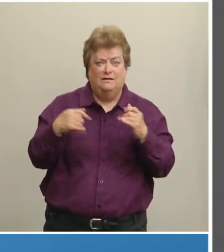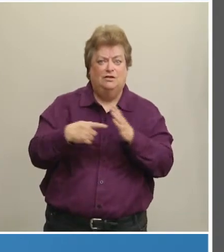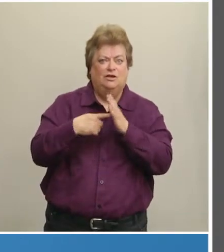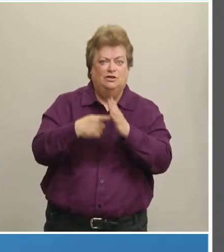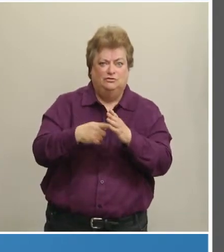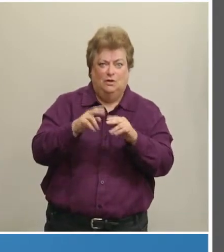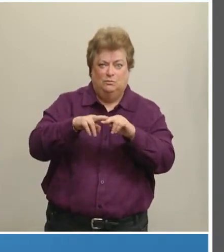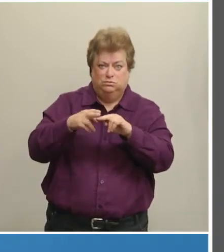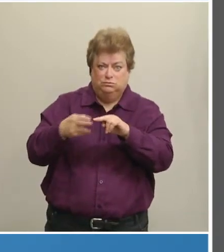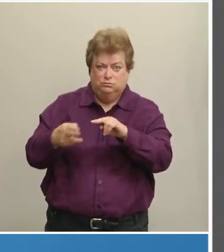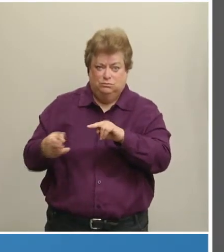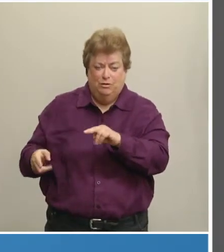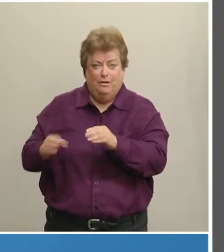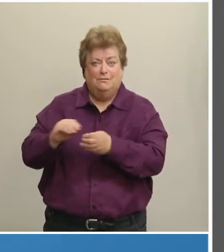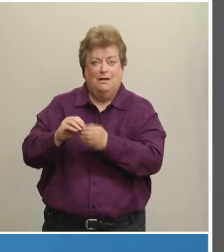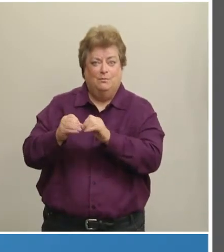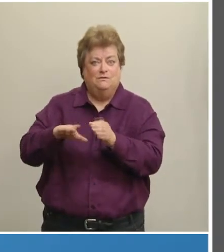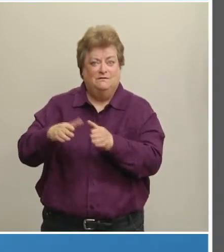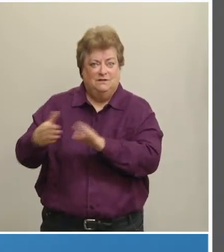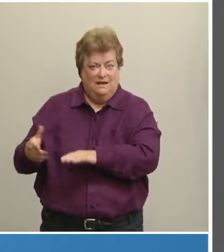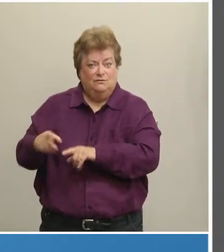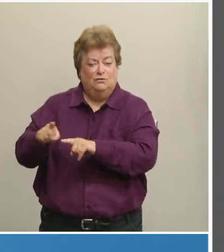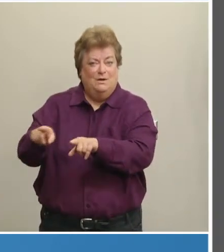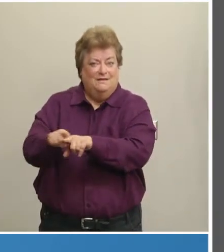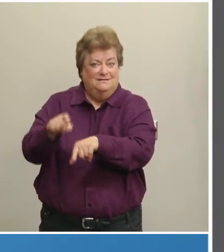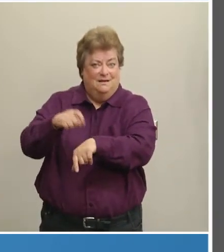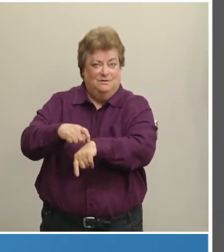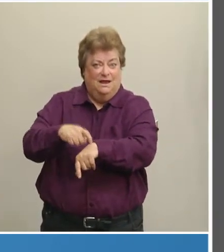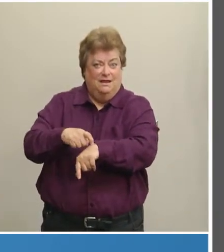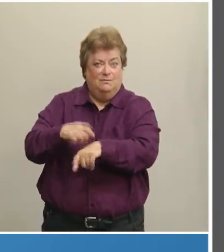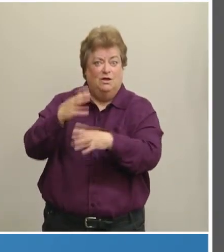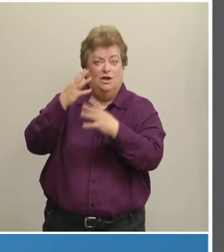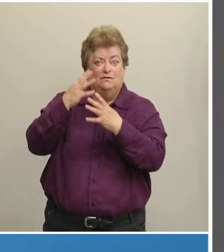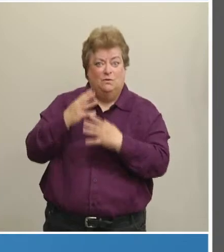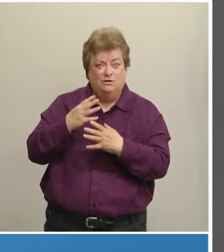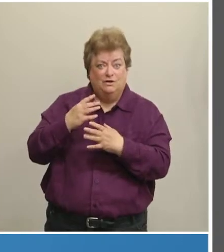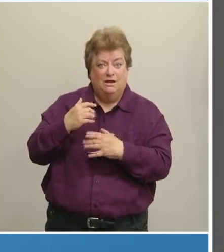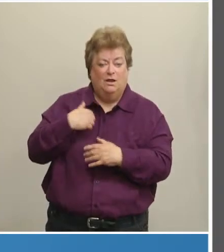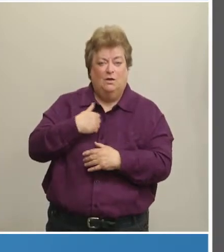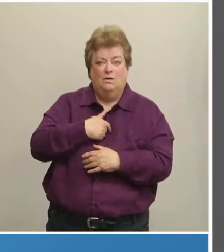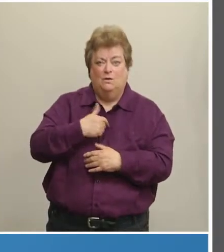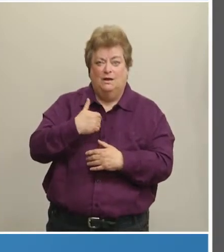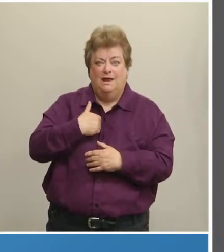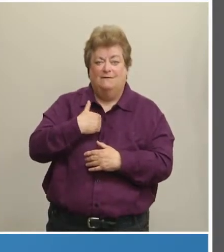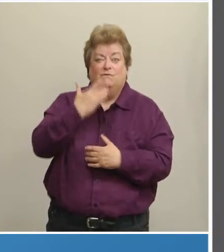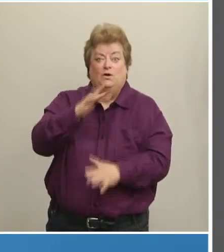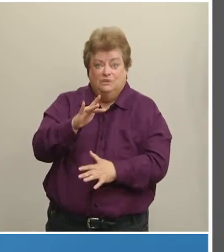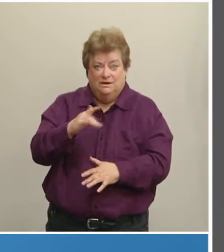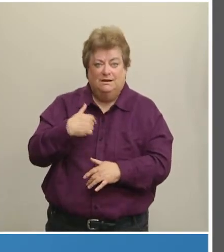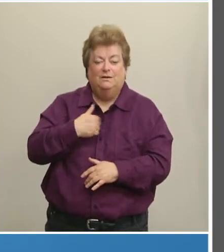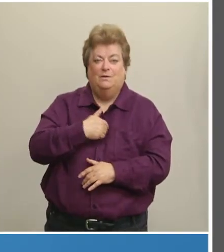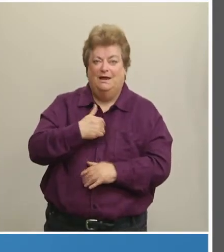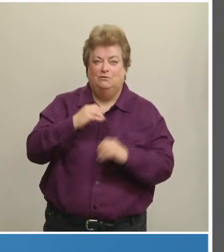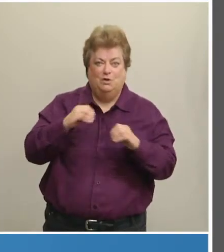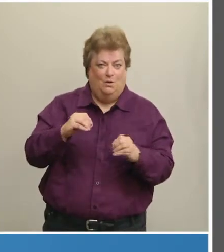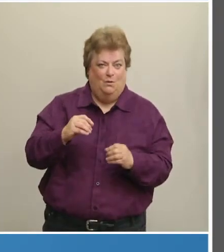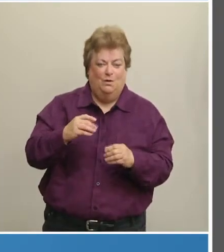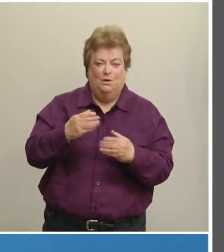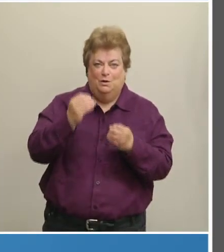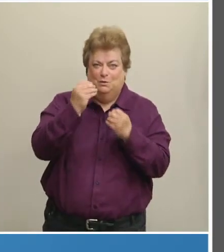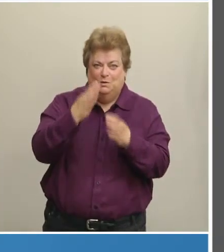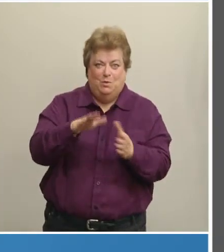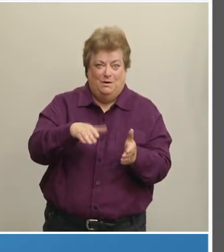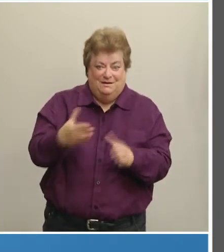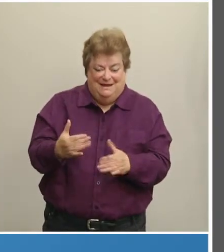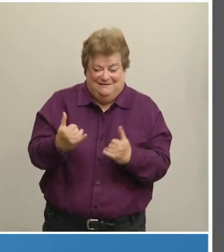shows a decreasing number of deaths during the same period. Unfortunately, we have no reported deaths so far this month.